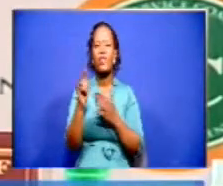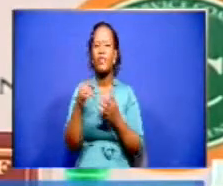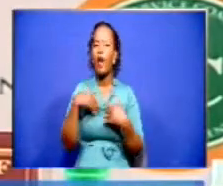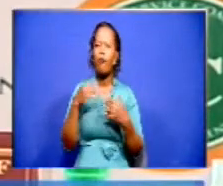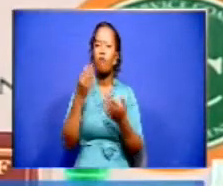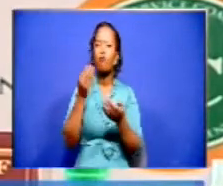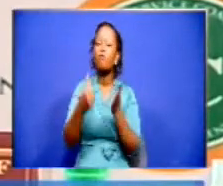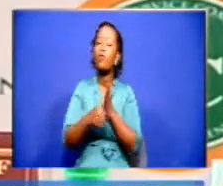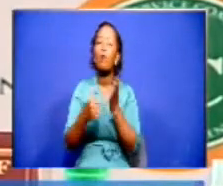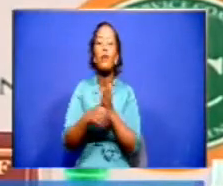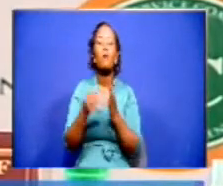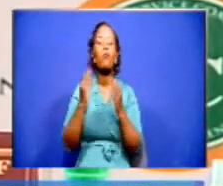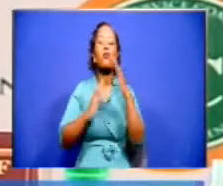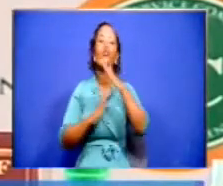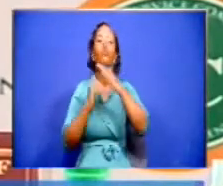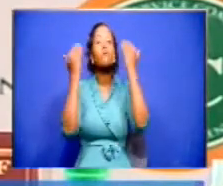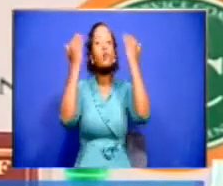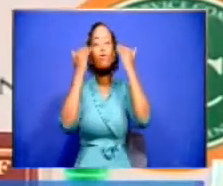Court?